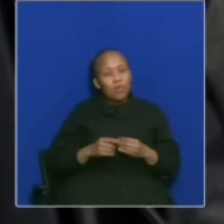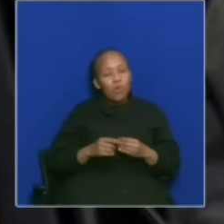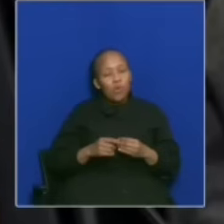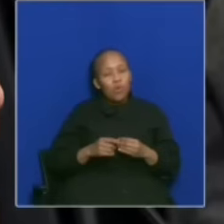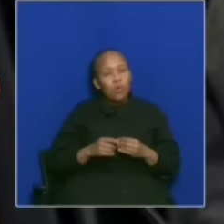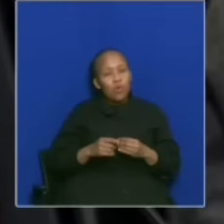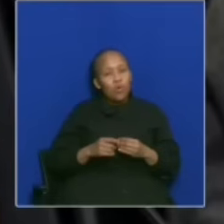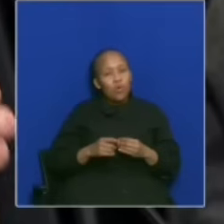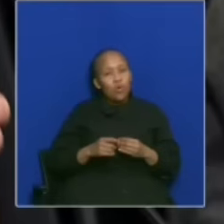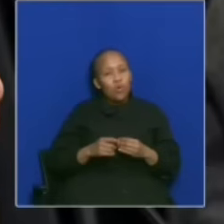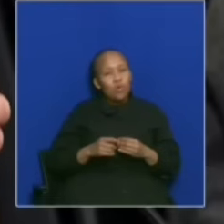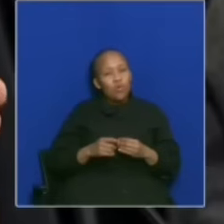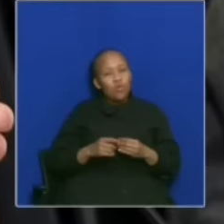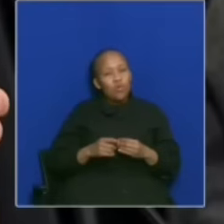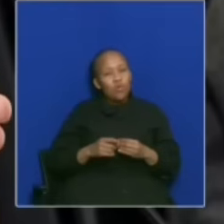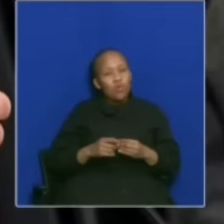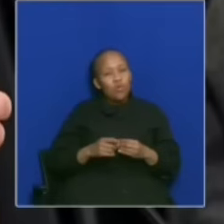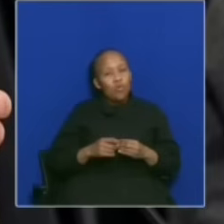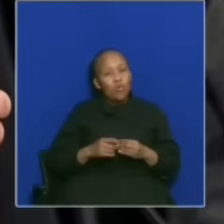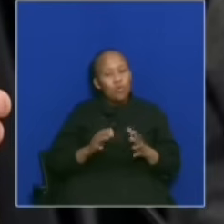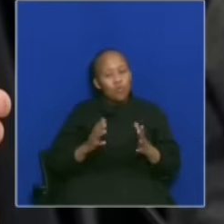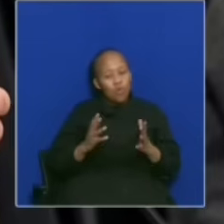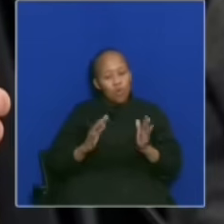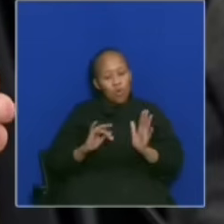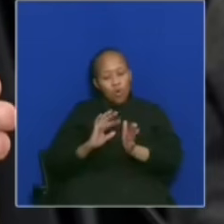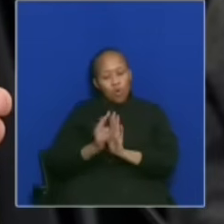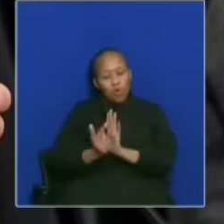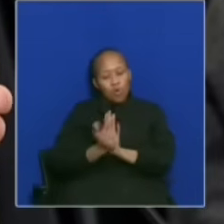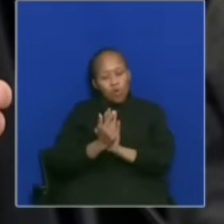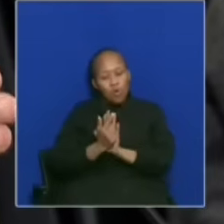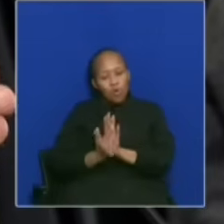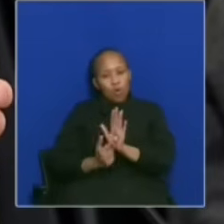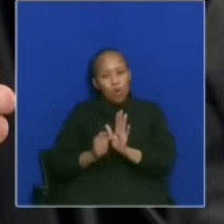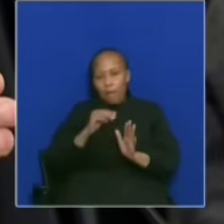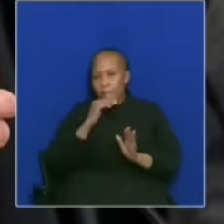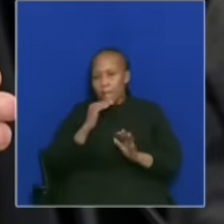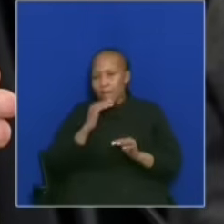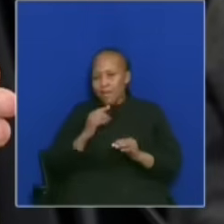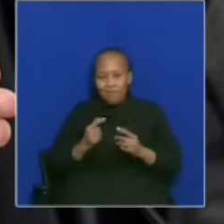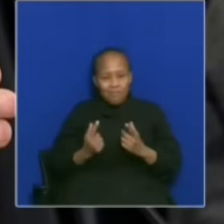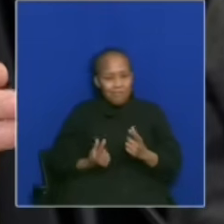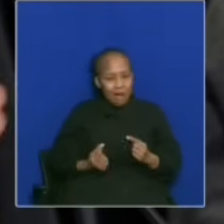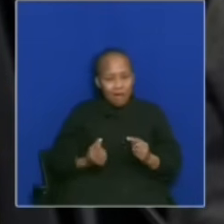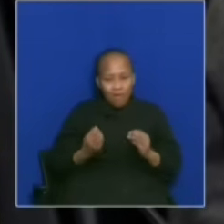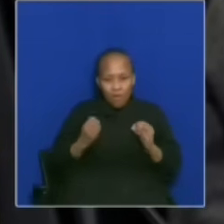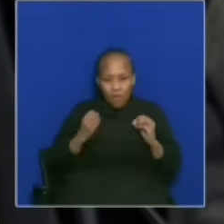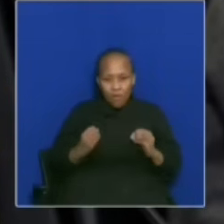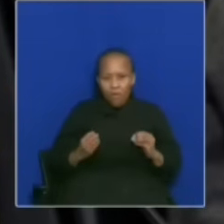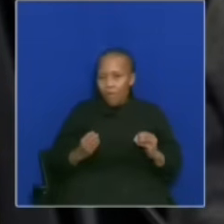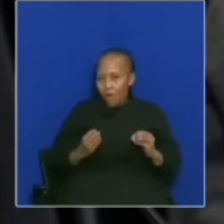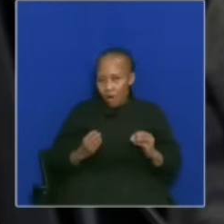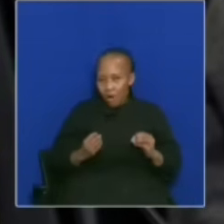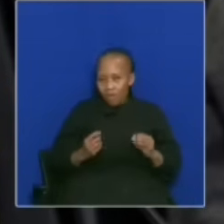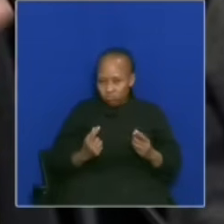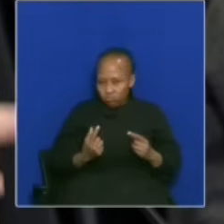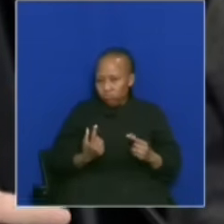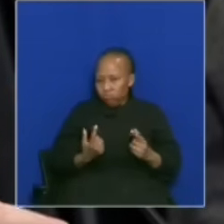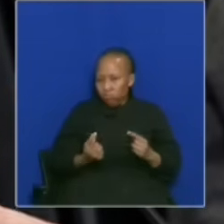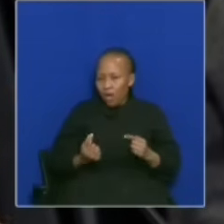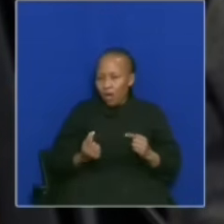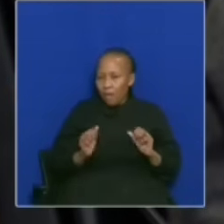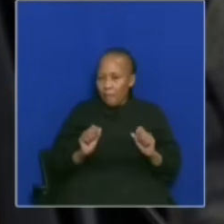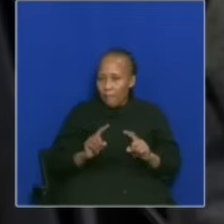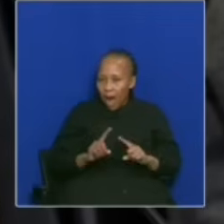laws, it's not that these laws are not being administered, it's that they are being administered selectively.